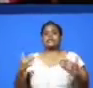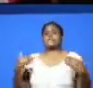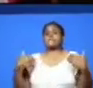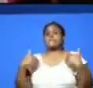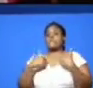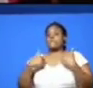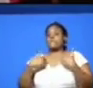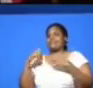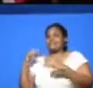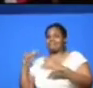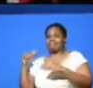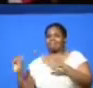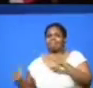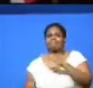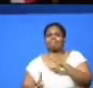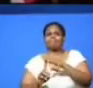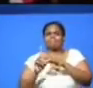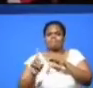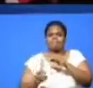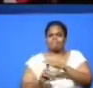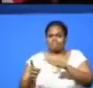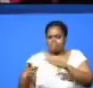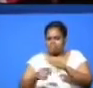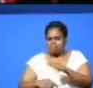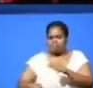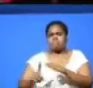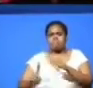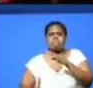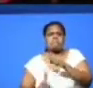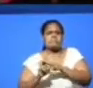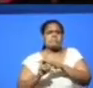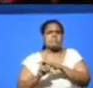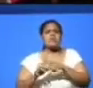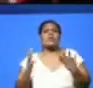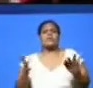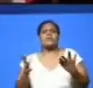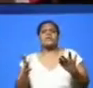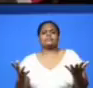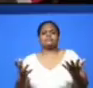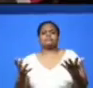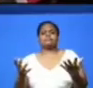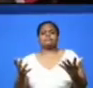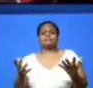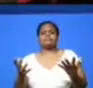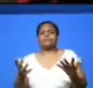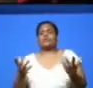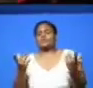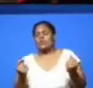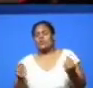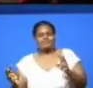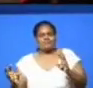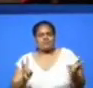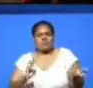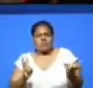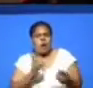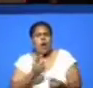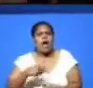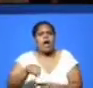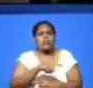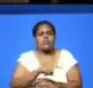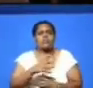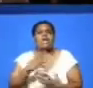that ascendeth out of the bottomless pit shall make war with them and